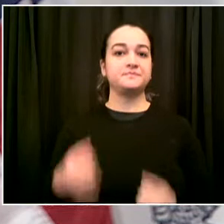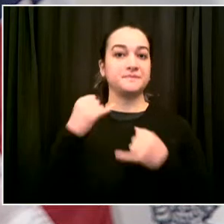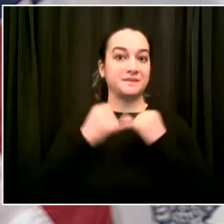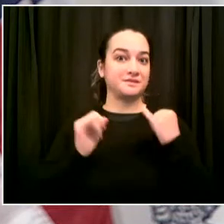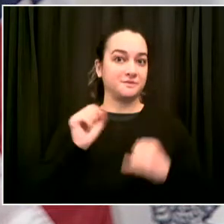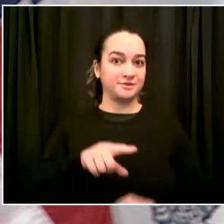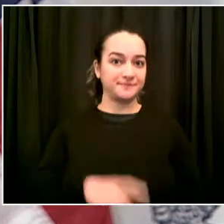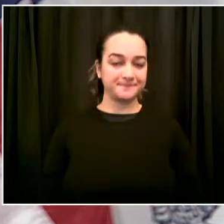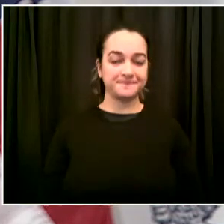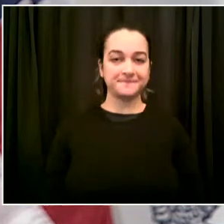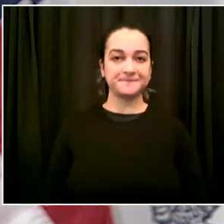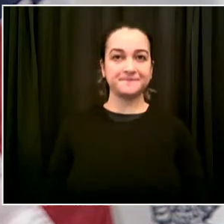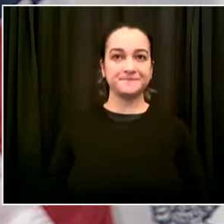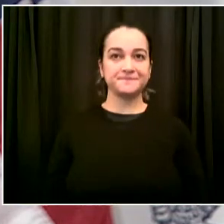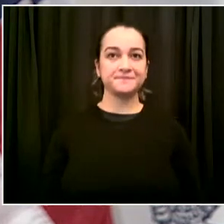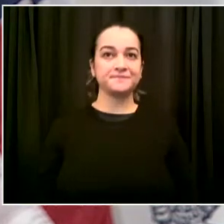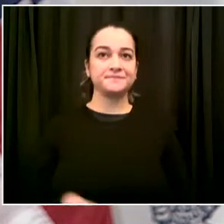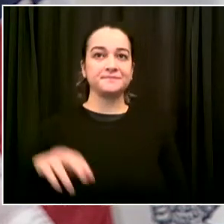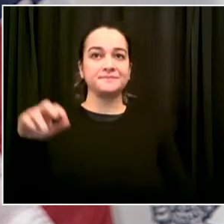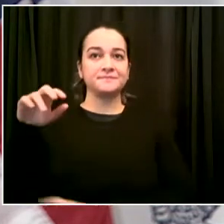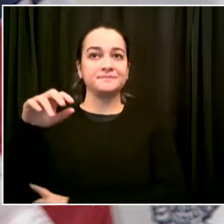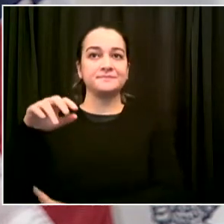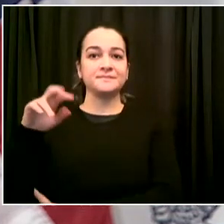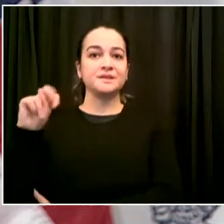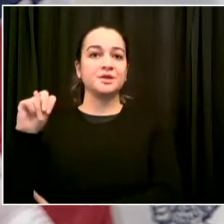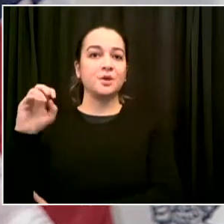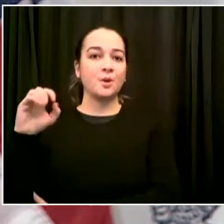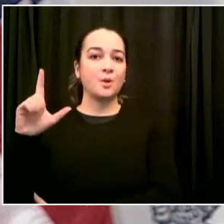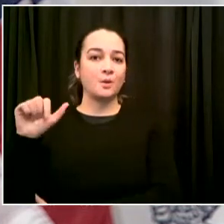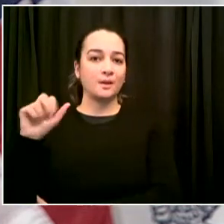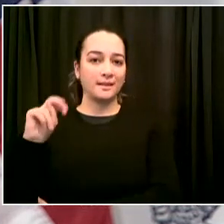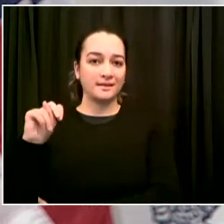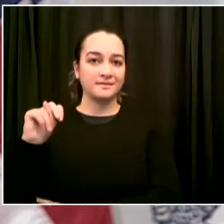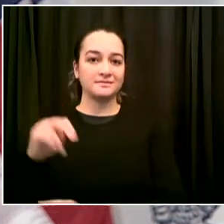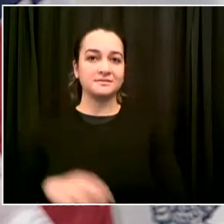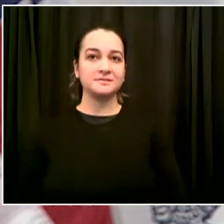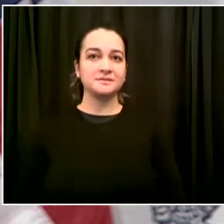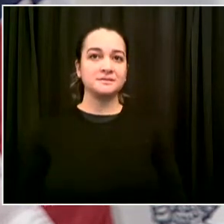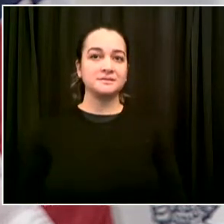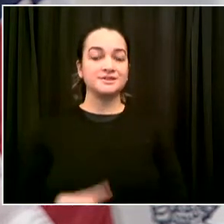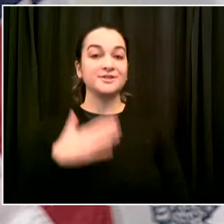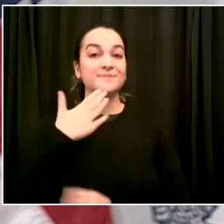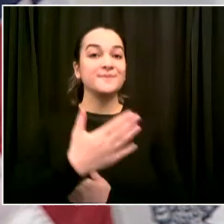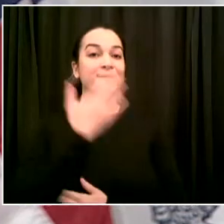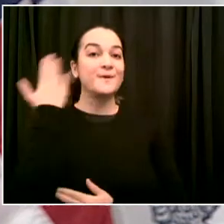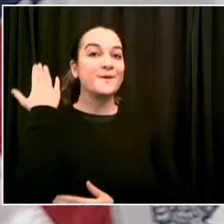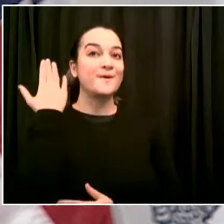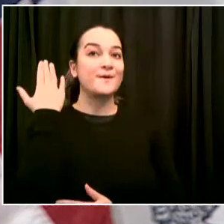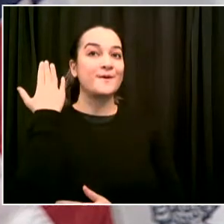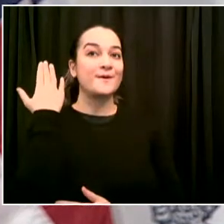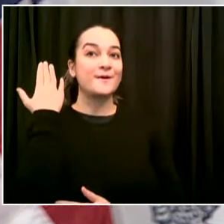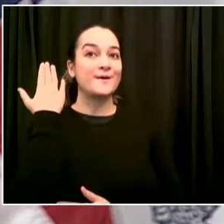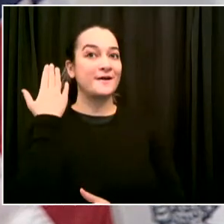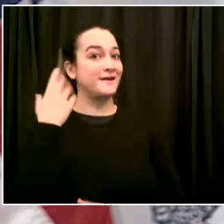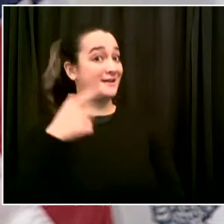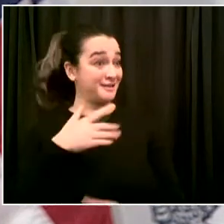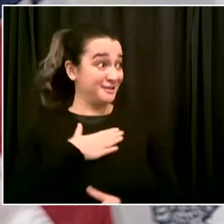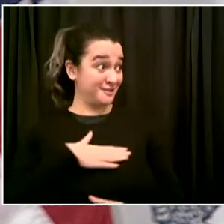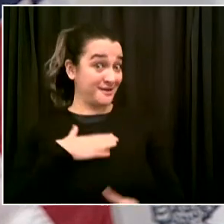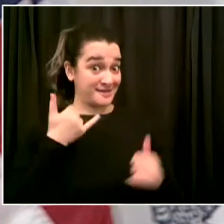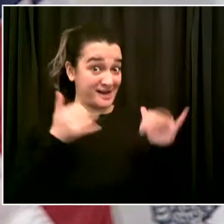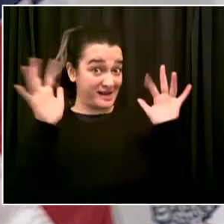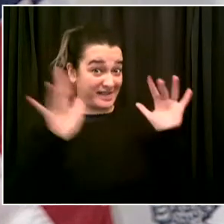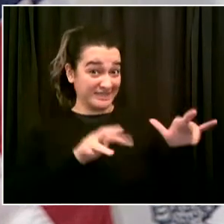Hey everybody, how are you doing? Good, Nolan. You enjoying the winter wonderland? I am. There are near